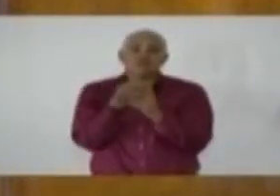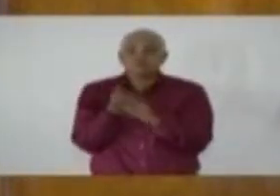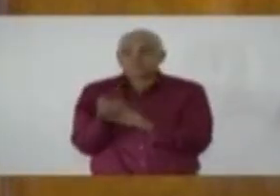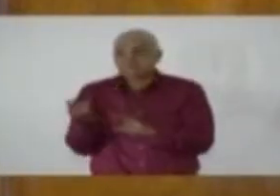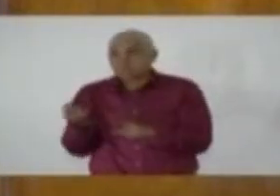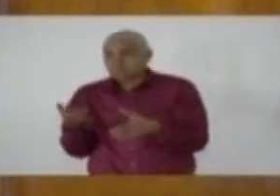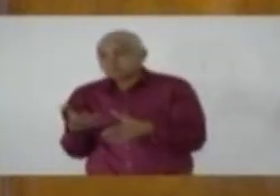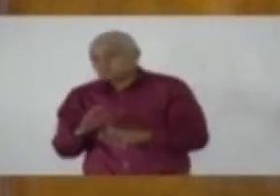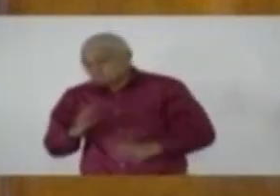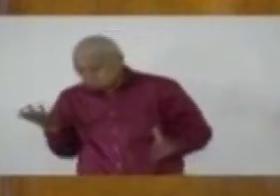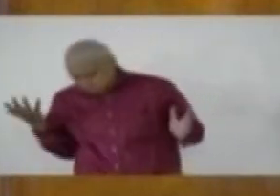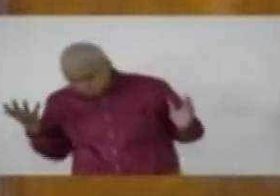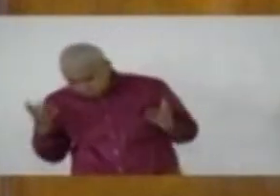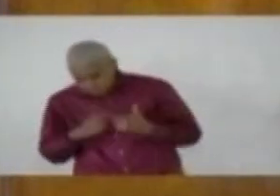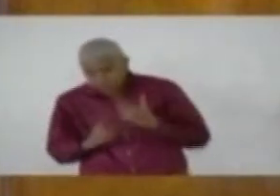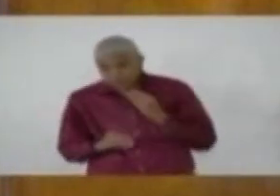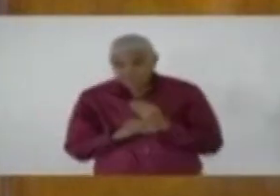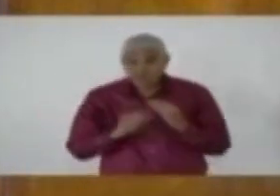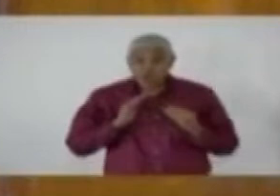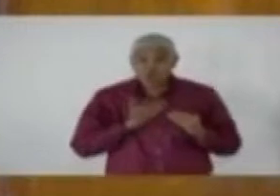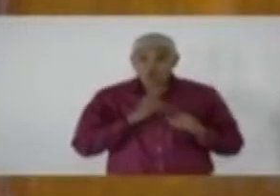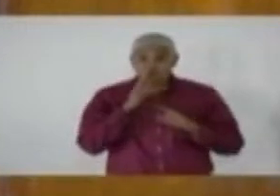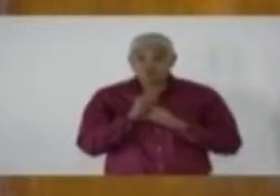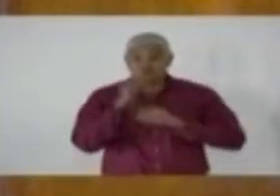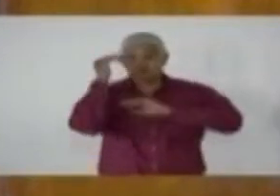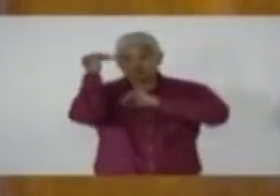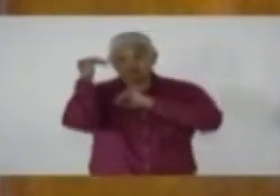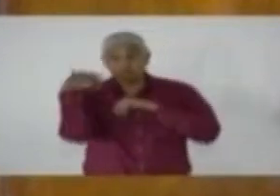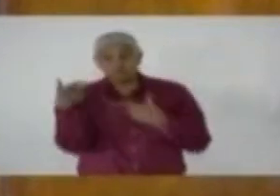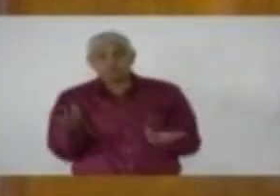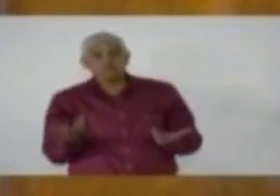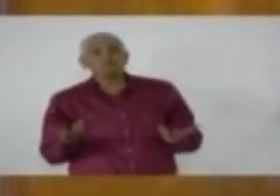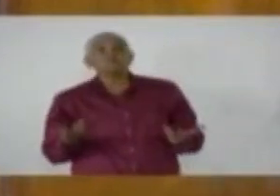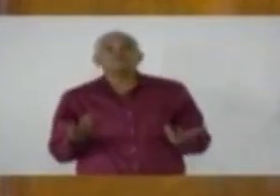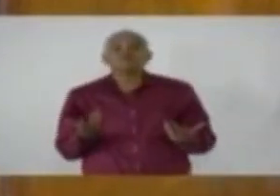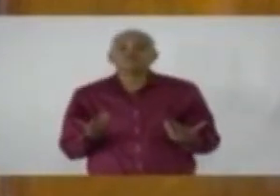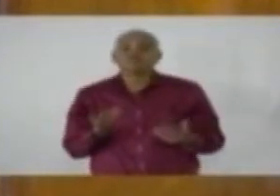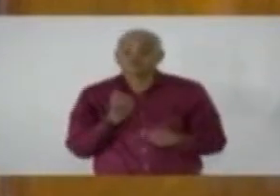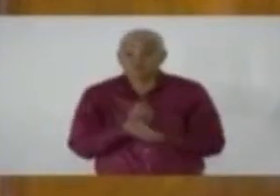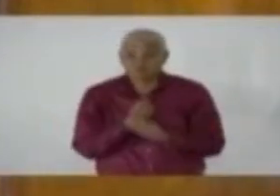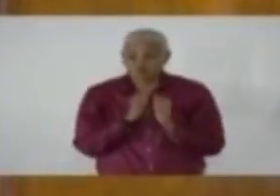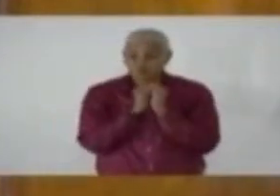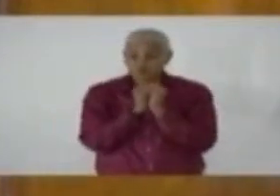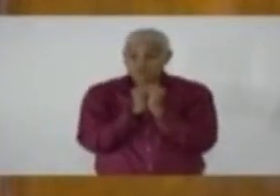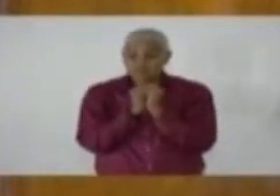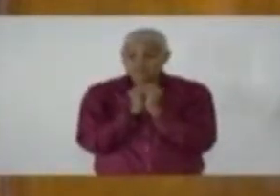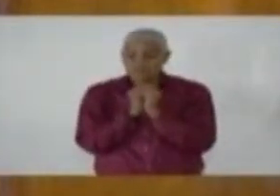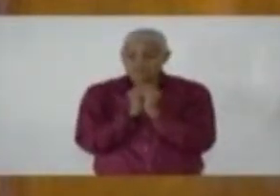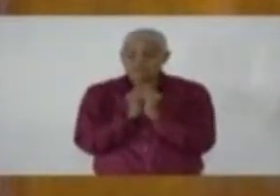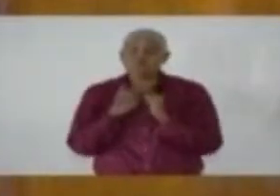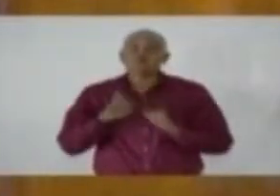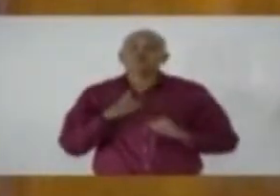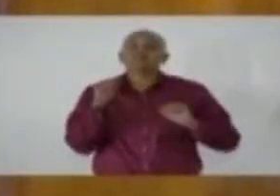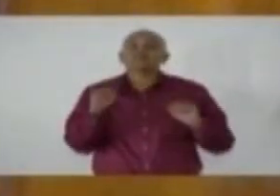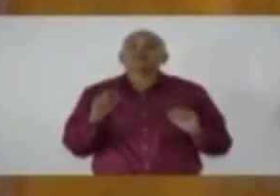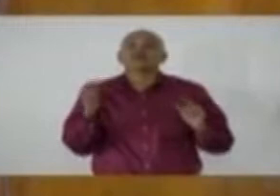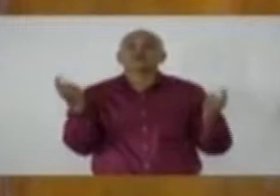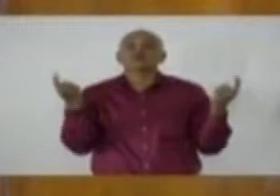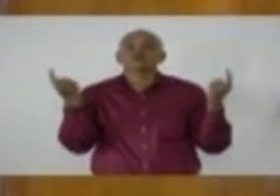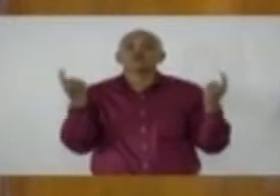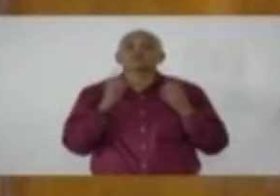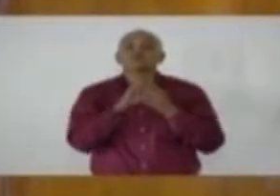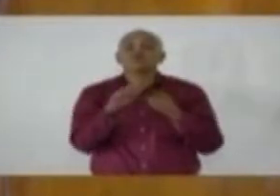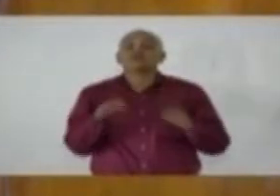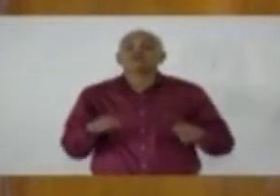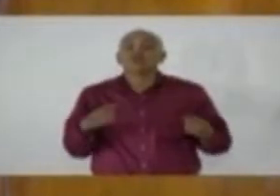criminality, and it is our hope that working together we can do something about it,